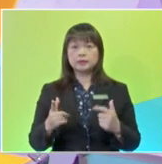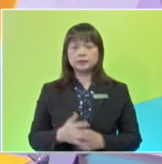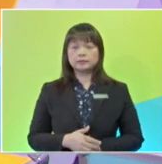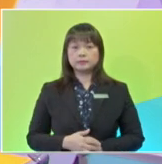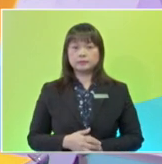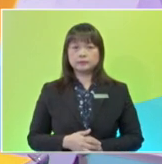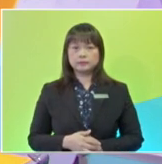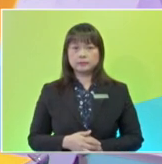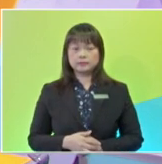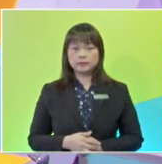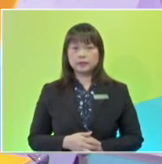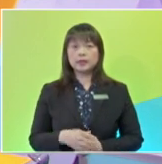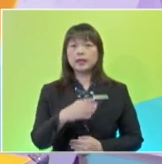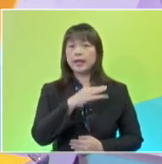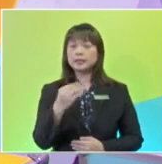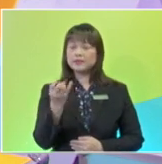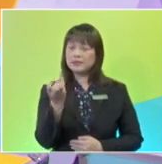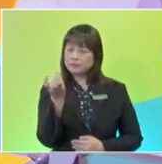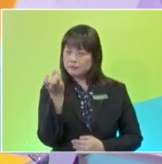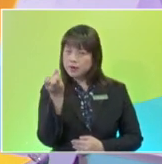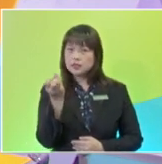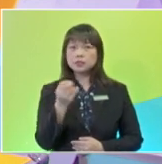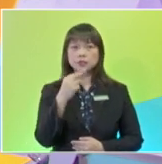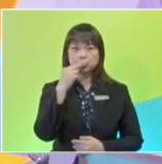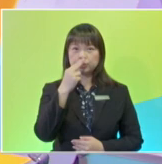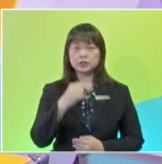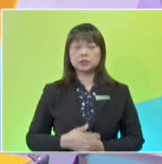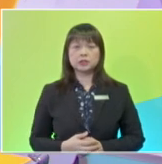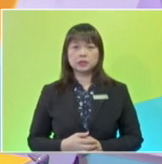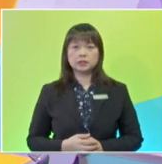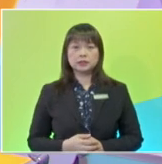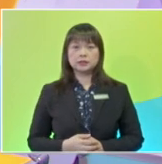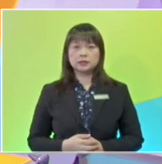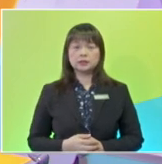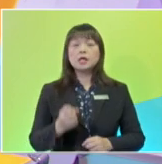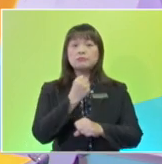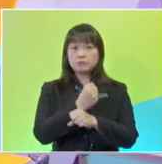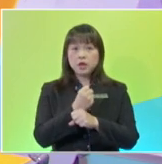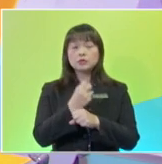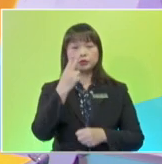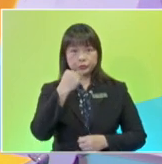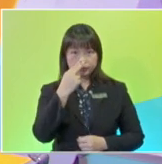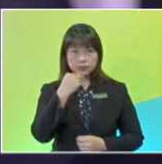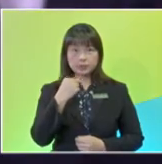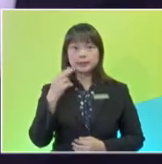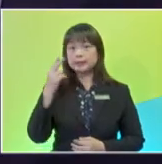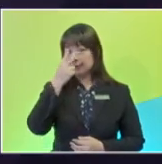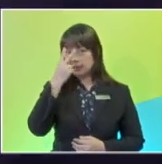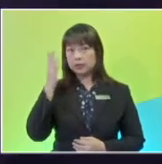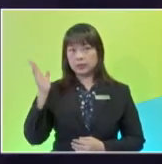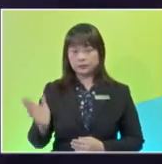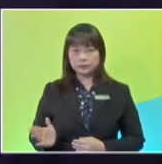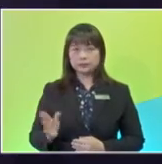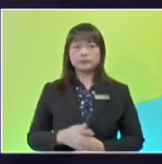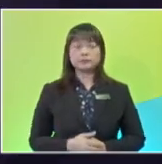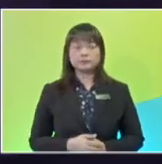finer sugar cubes. Okay. Sugar, like the usual. Mm-hmm. Okay. So in this is the rock sugar. So we're going to add water inside. Both cold